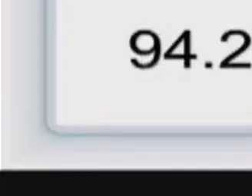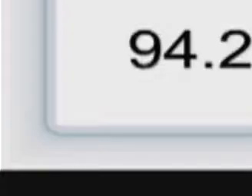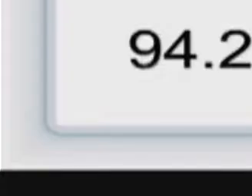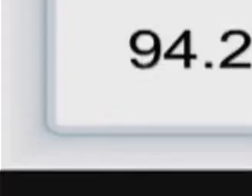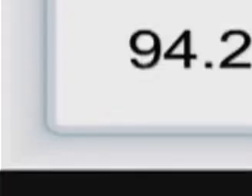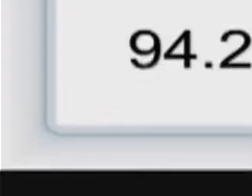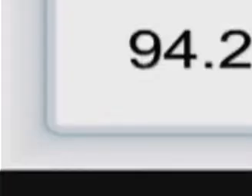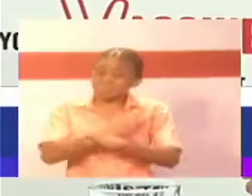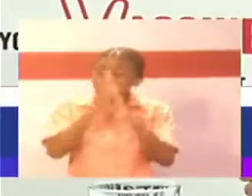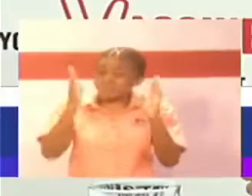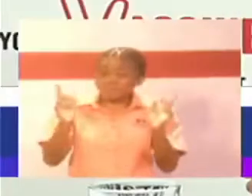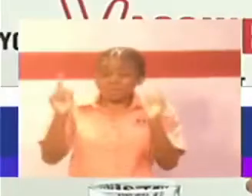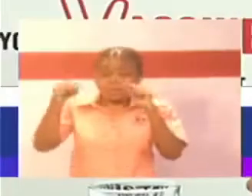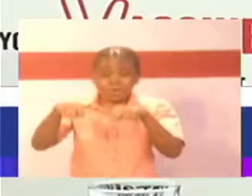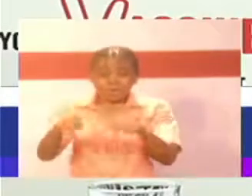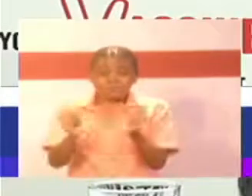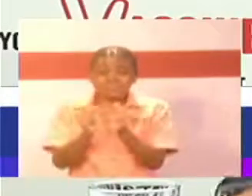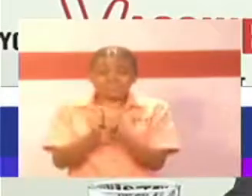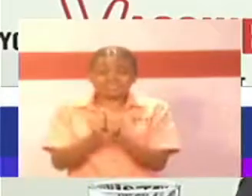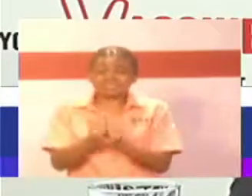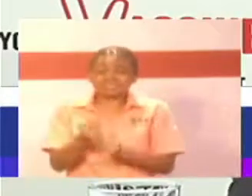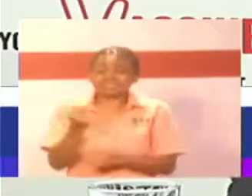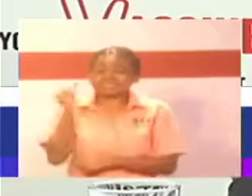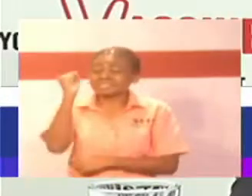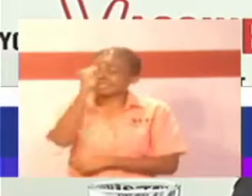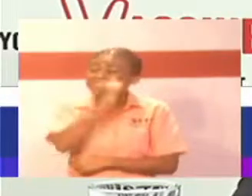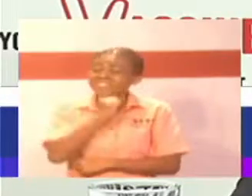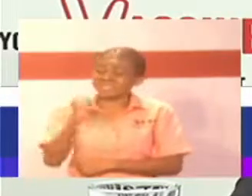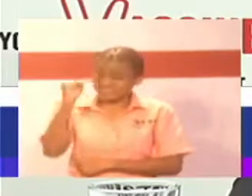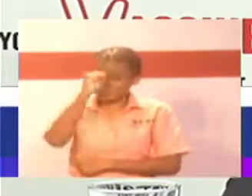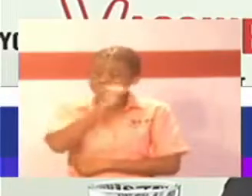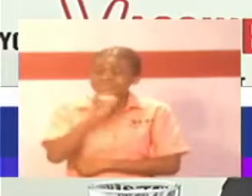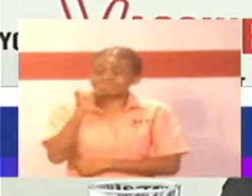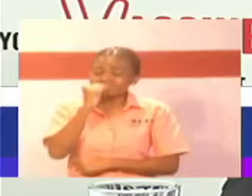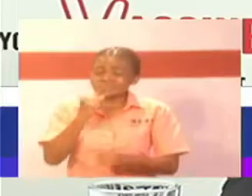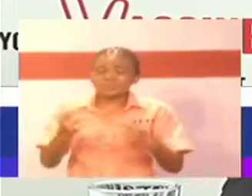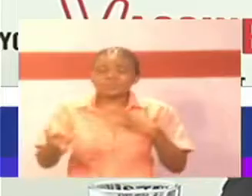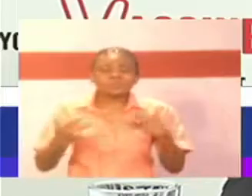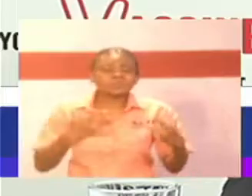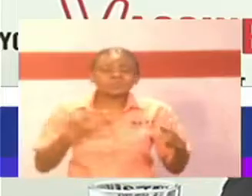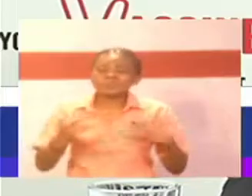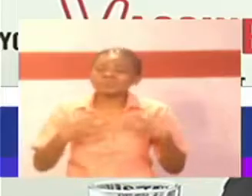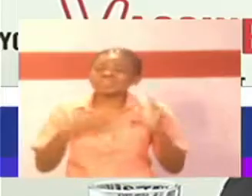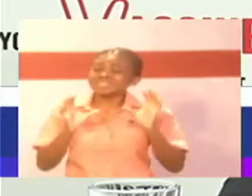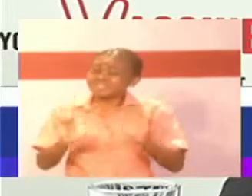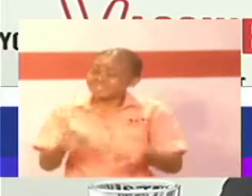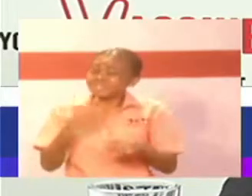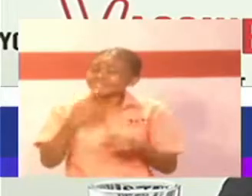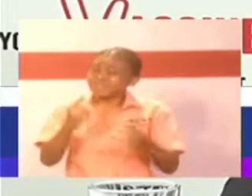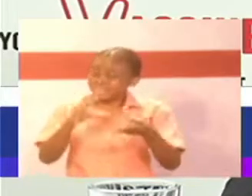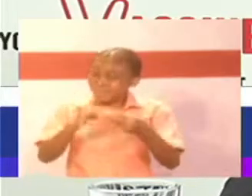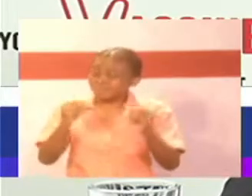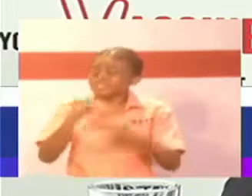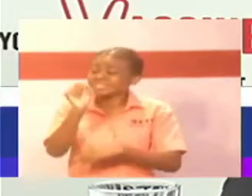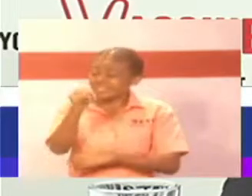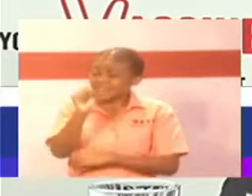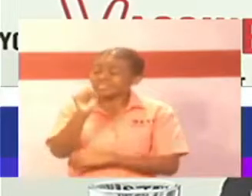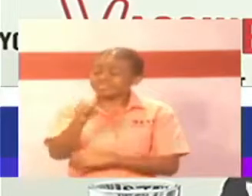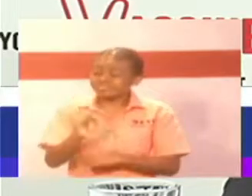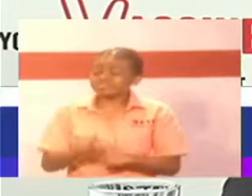you with grave concern, as I can confirm that the intensive care